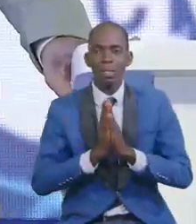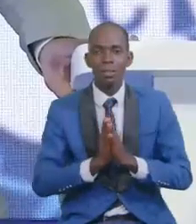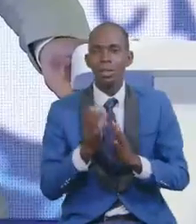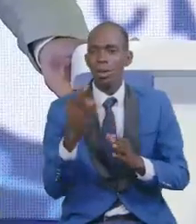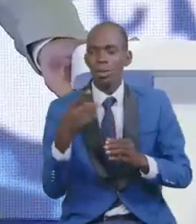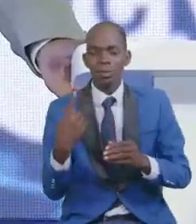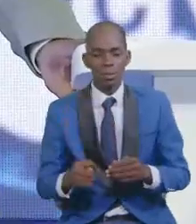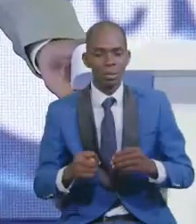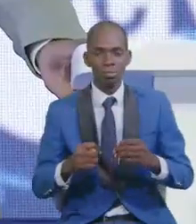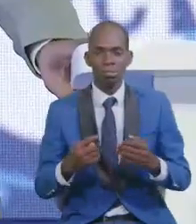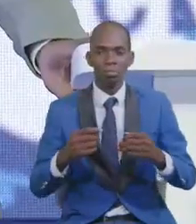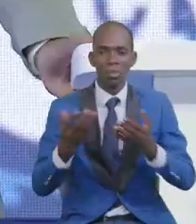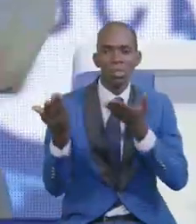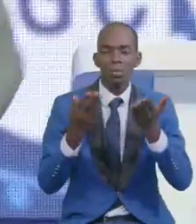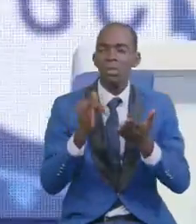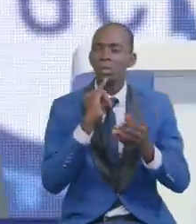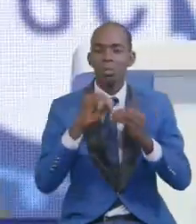former strength.